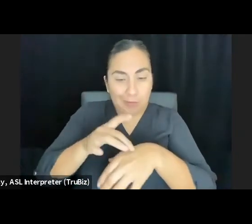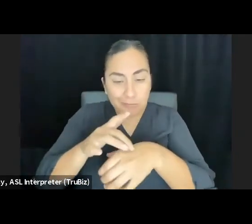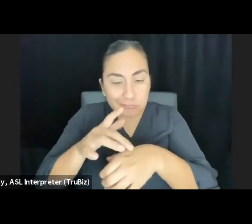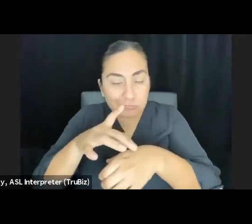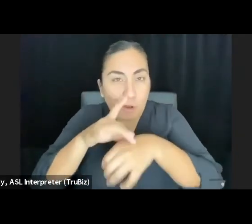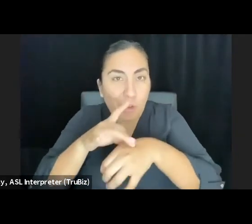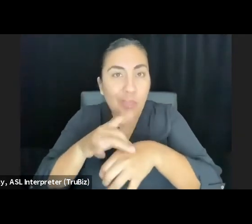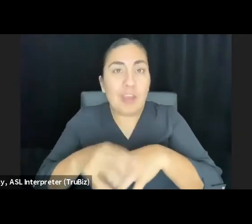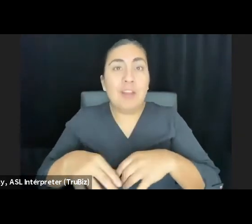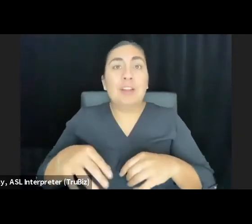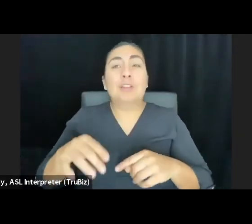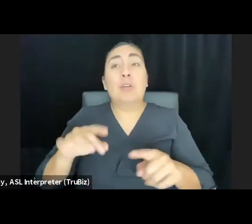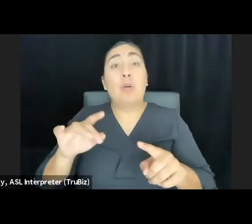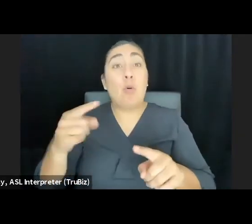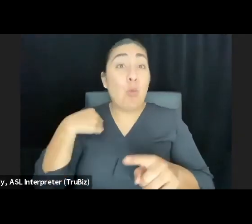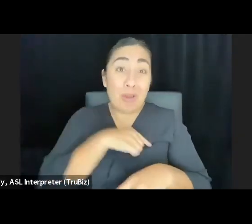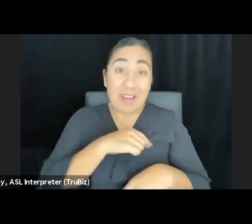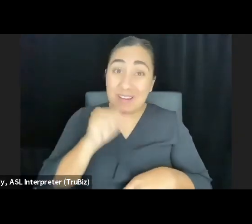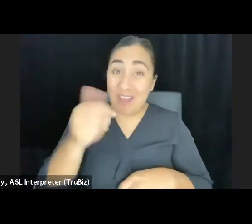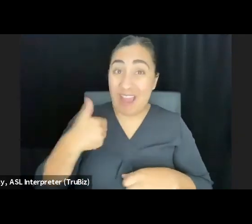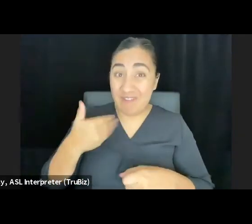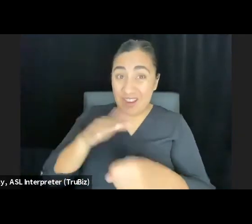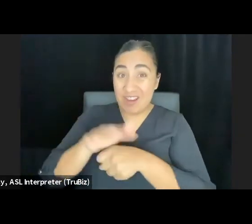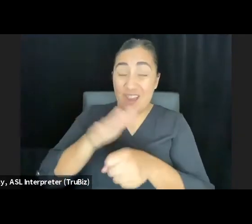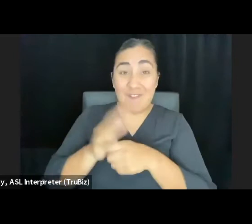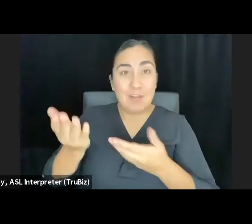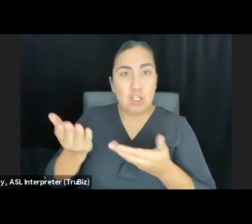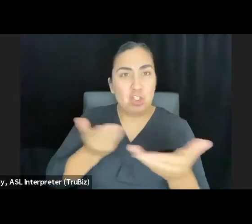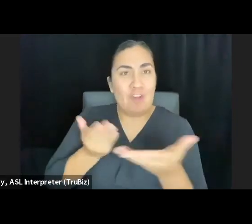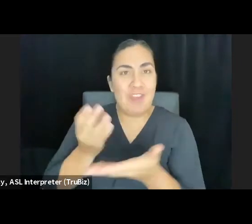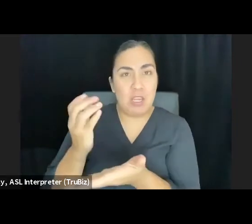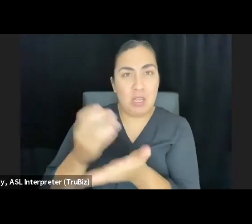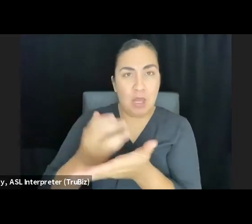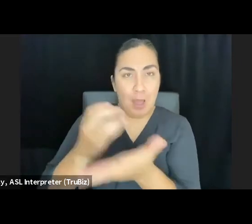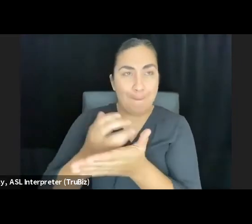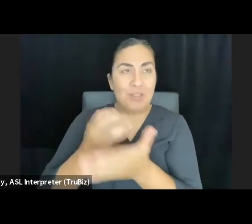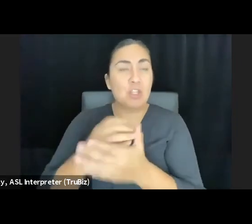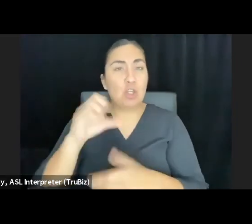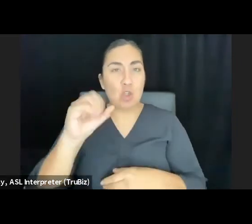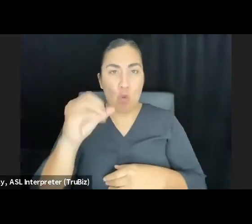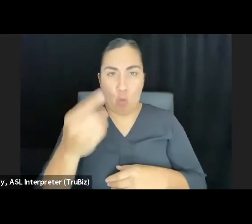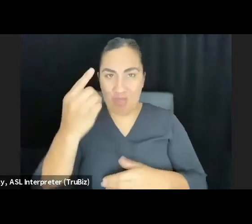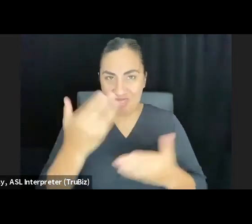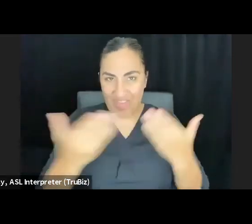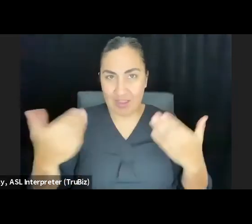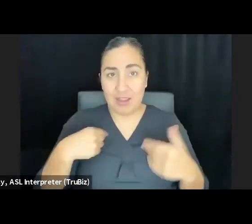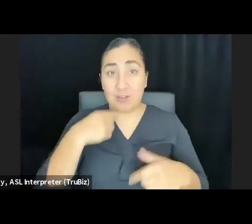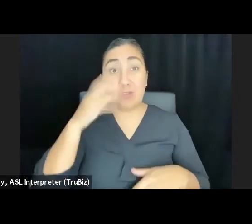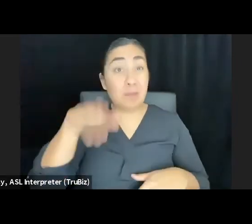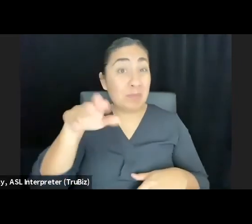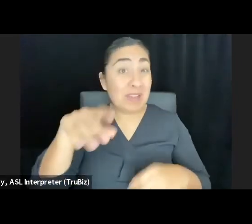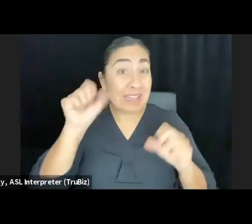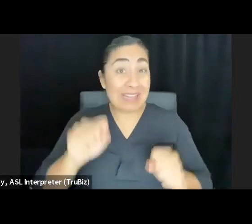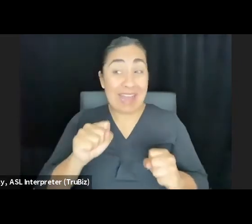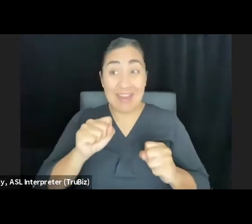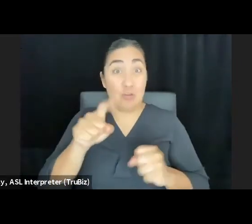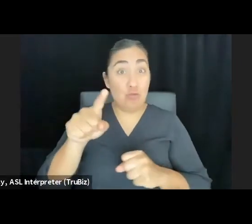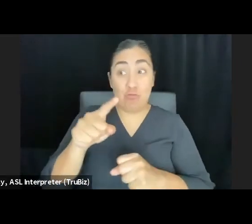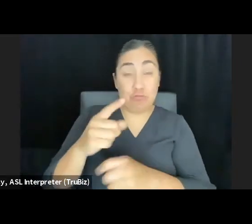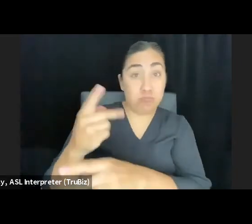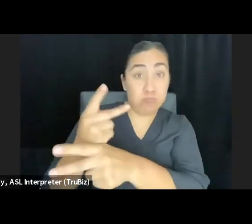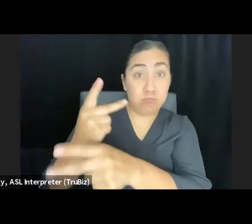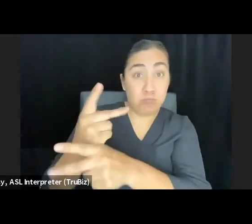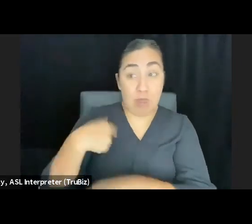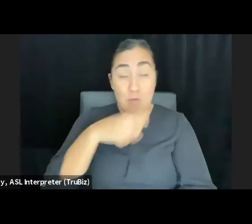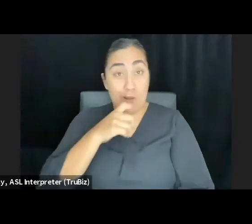cups. So I told him, do you want to hold down the center here and I'll go get the cups, or